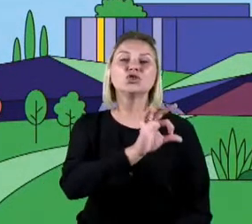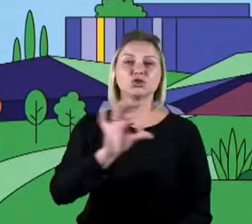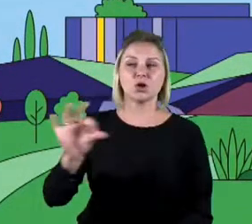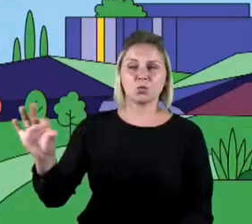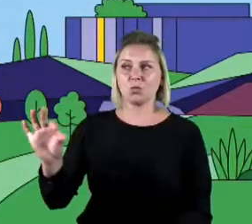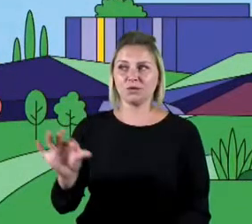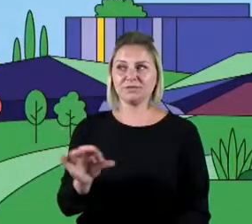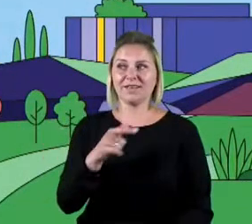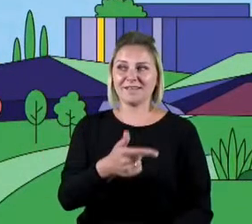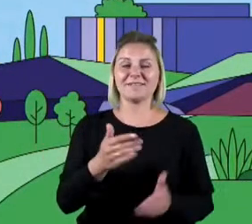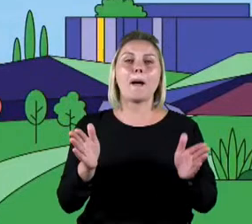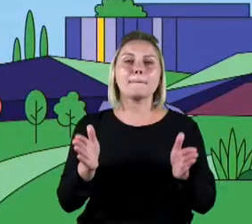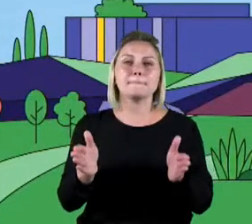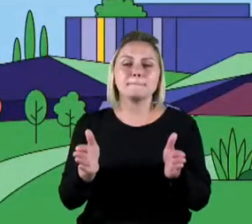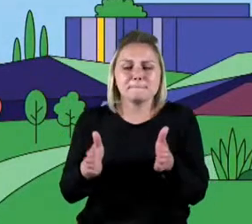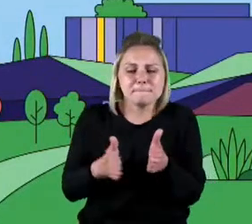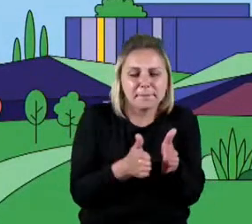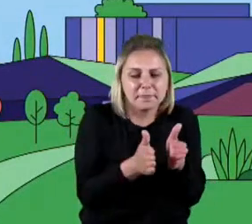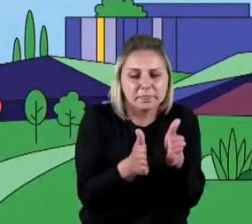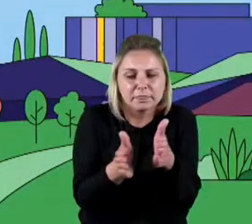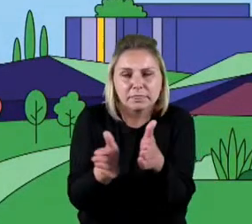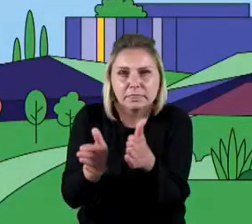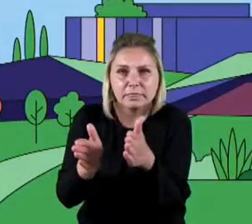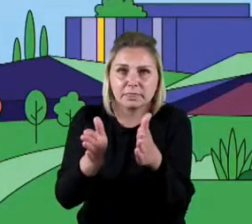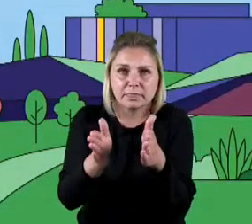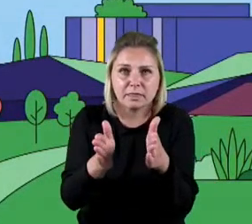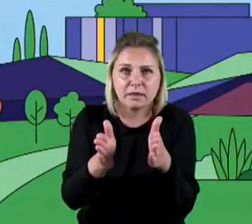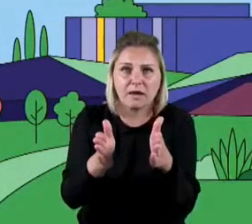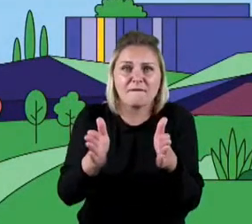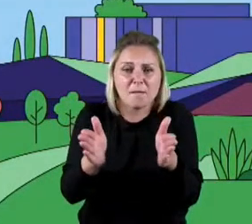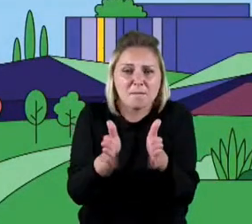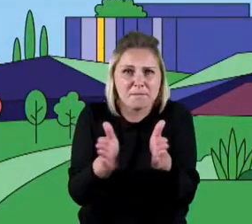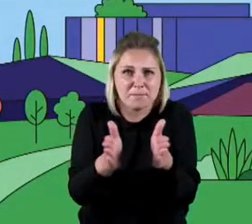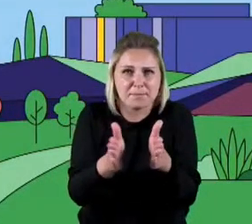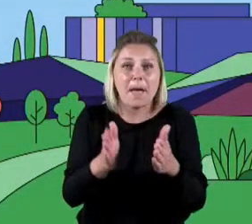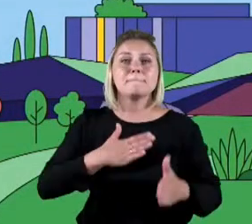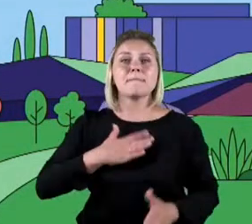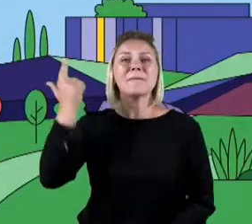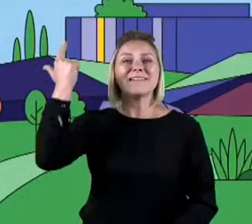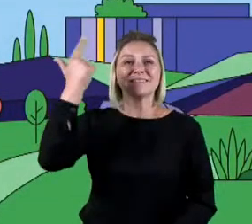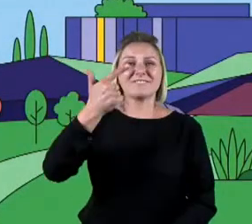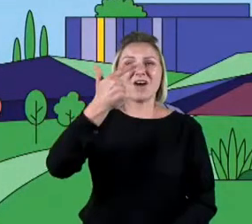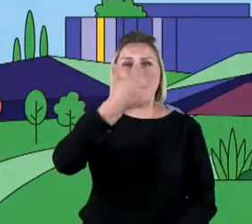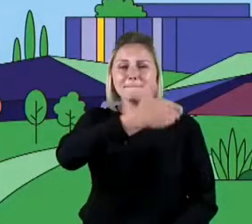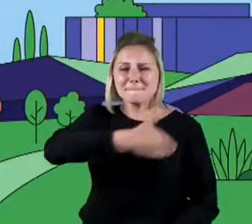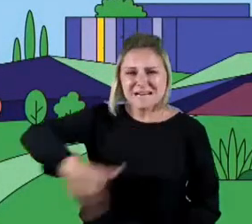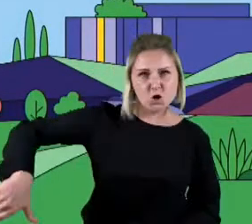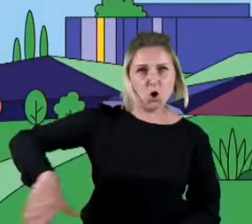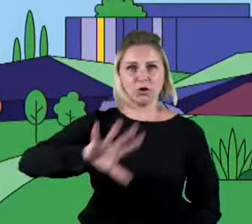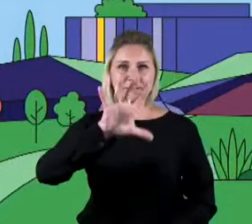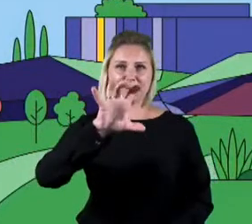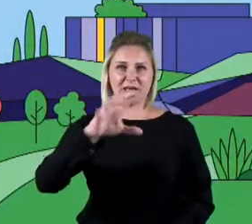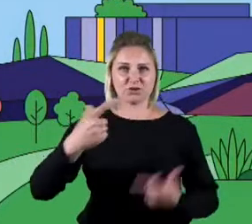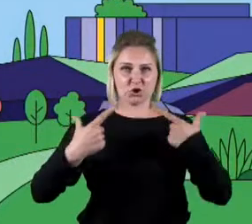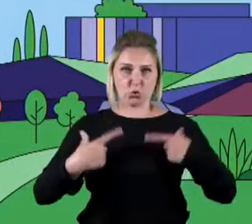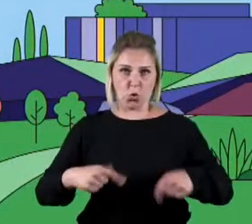And we're in a very narrow valley. We have 2.5 million residents.